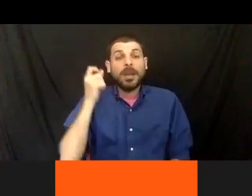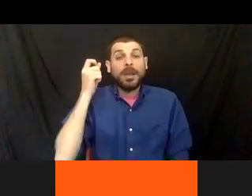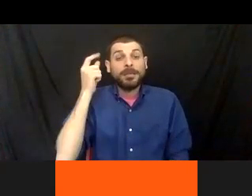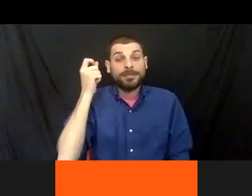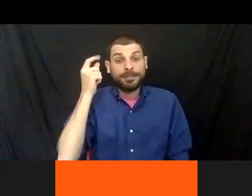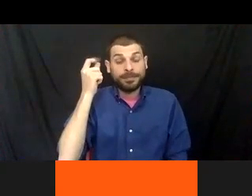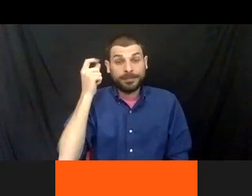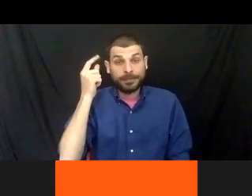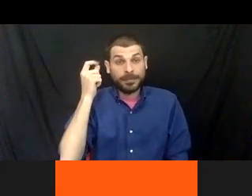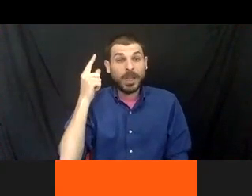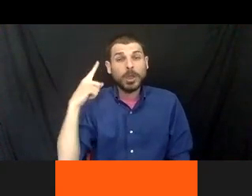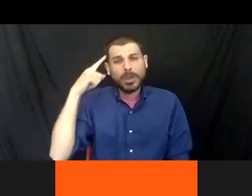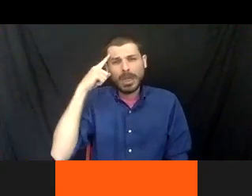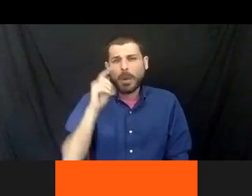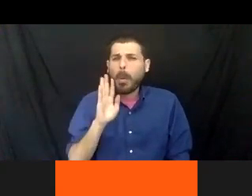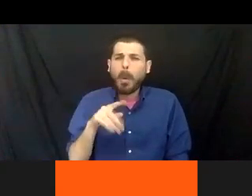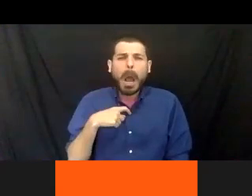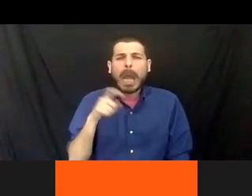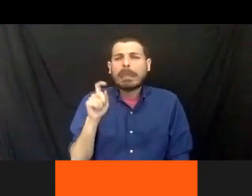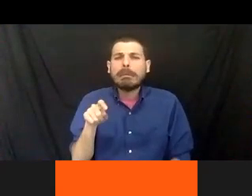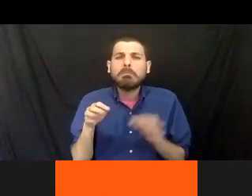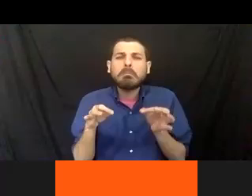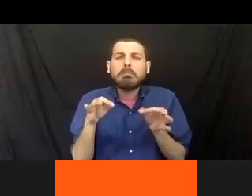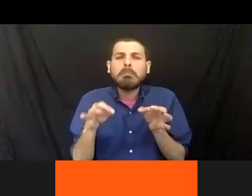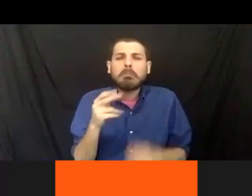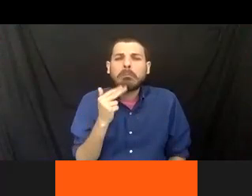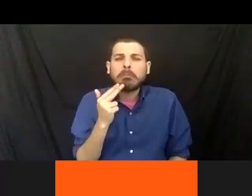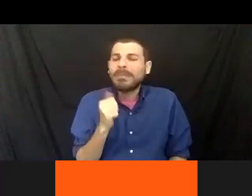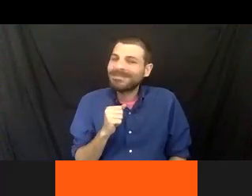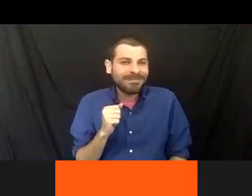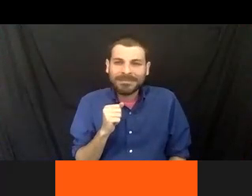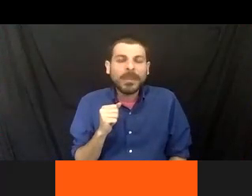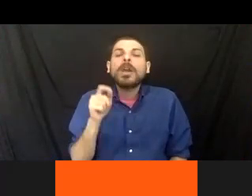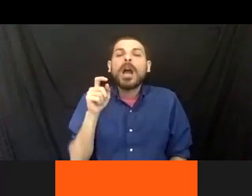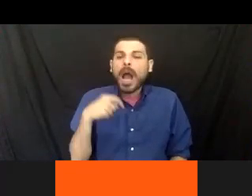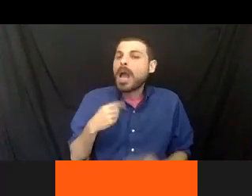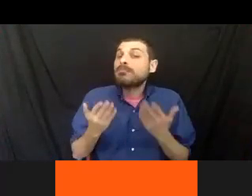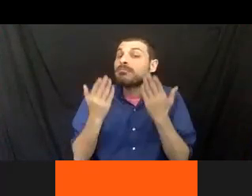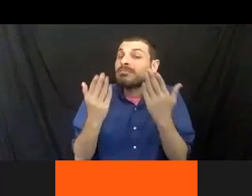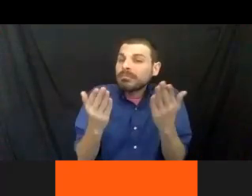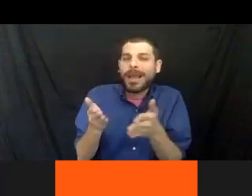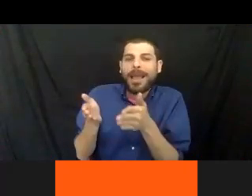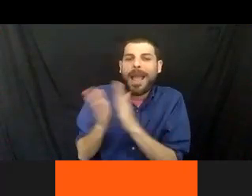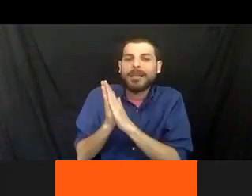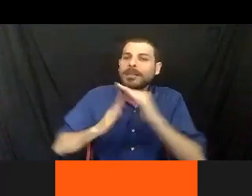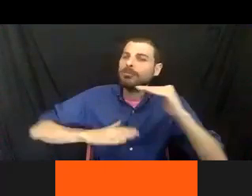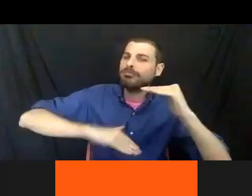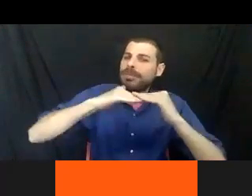maximum possible initial forbearance, which is 180 days. And if,